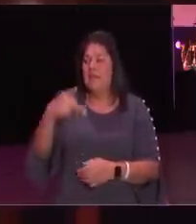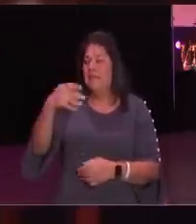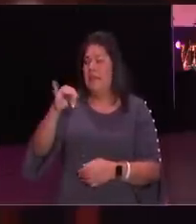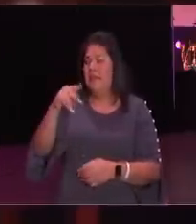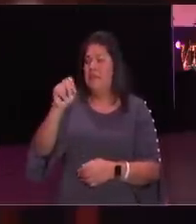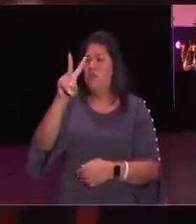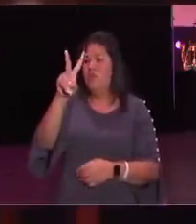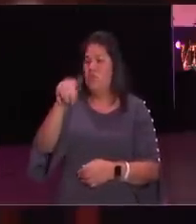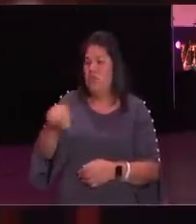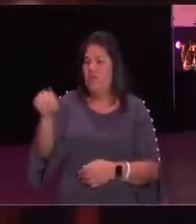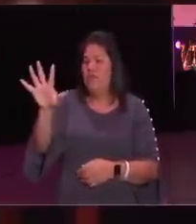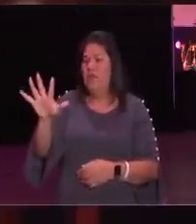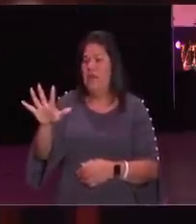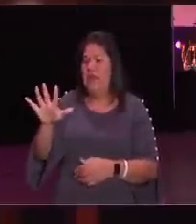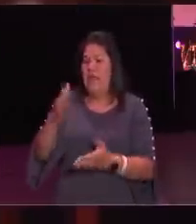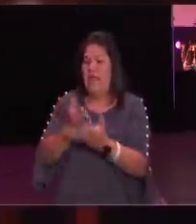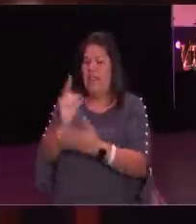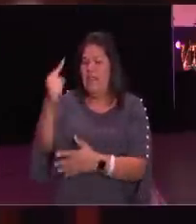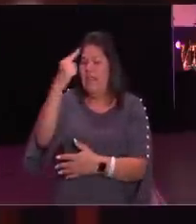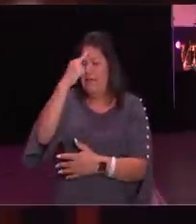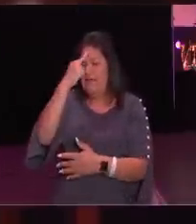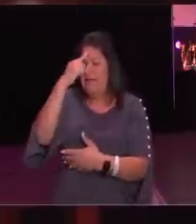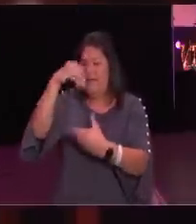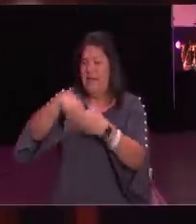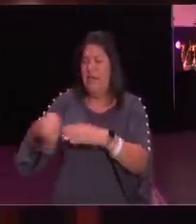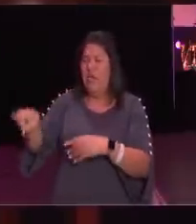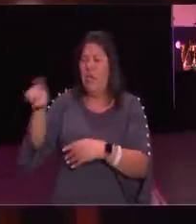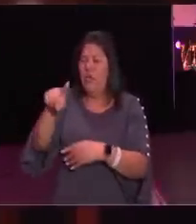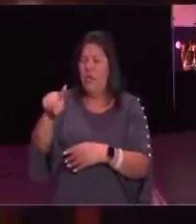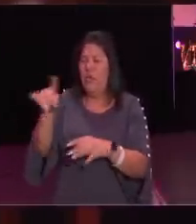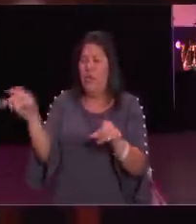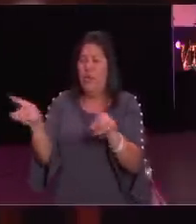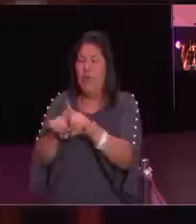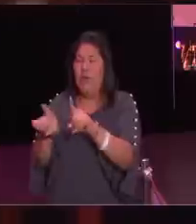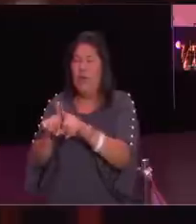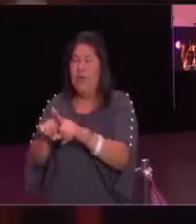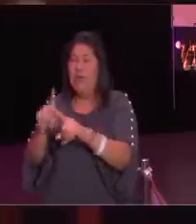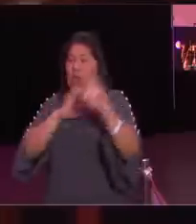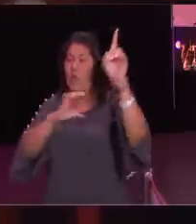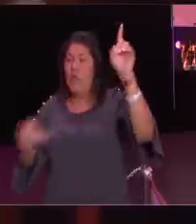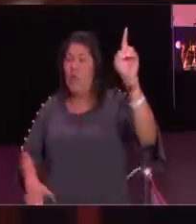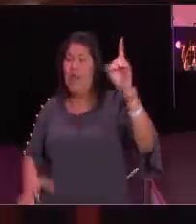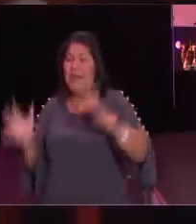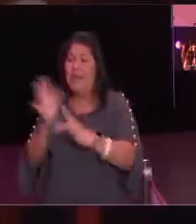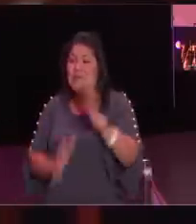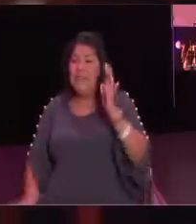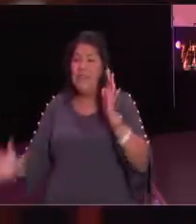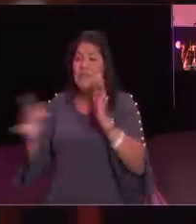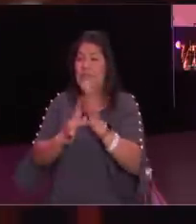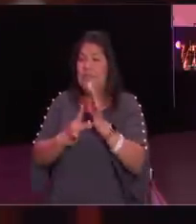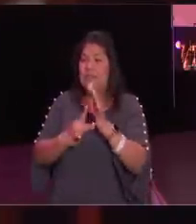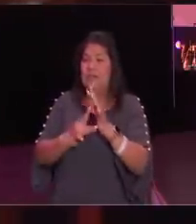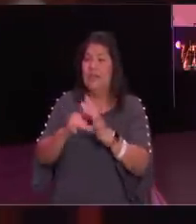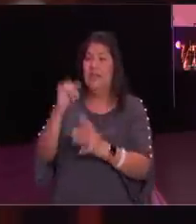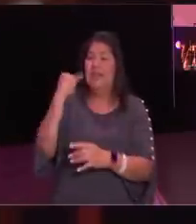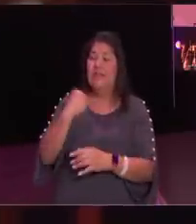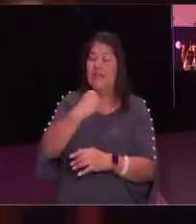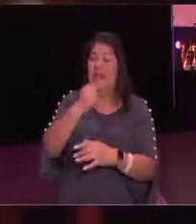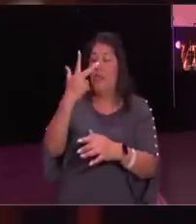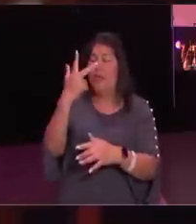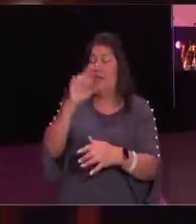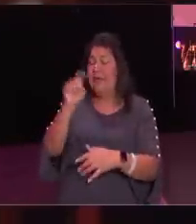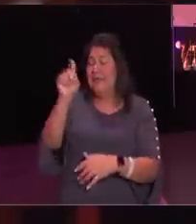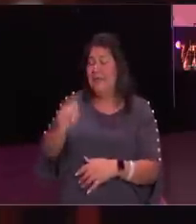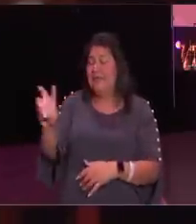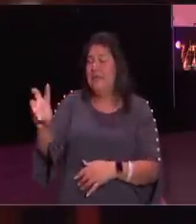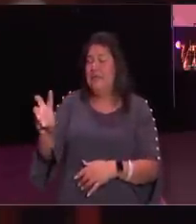Philippians 2 and 5 says, let this mind be in you, which was also in Christ Jesus. Isaiah 26 and 3